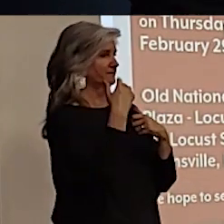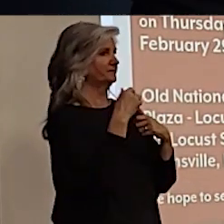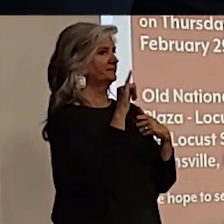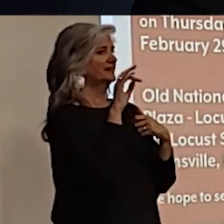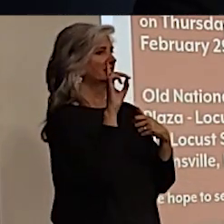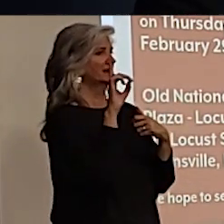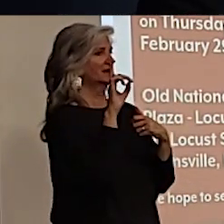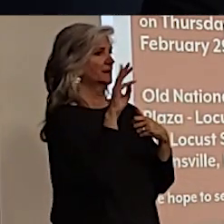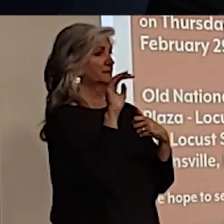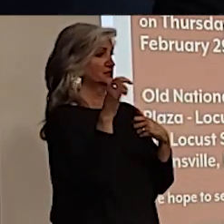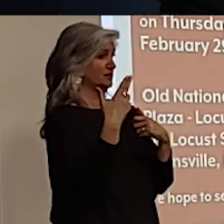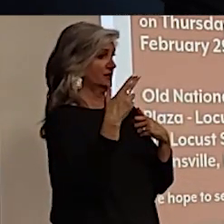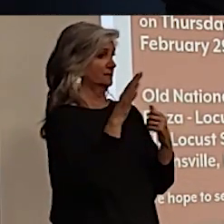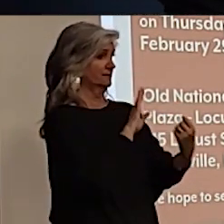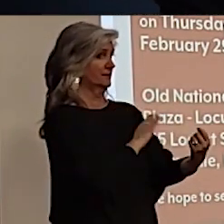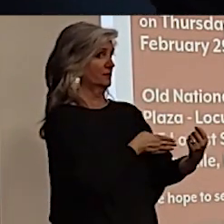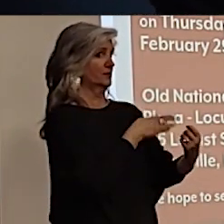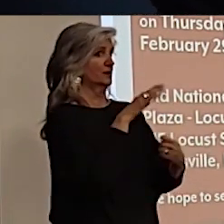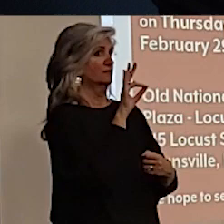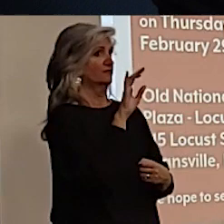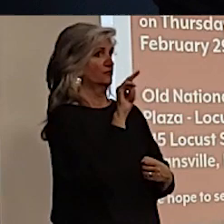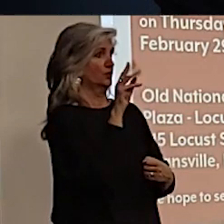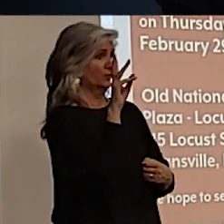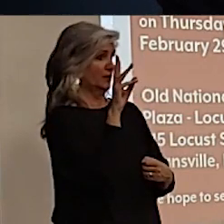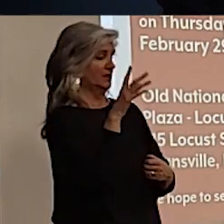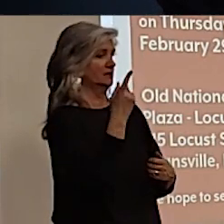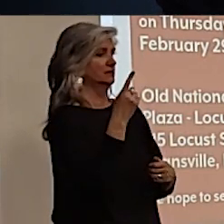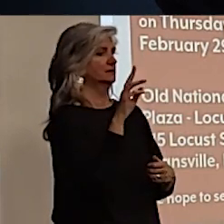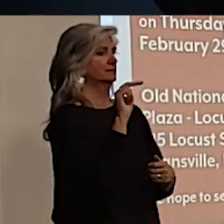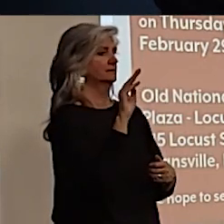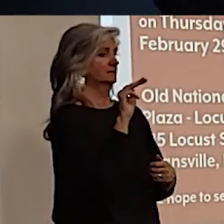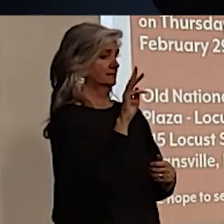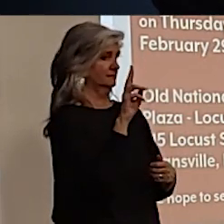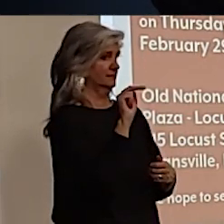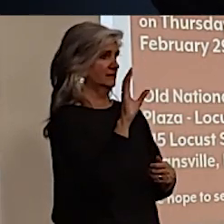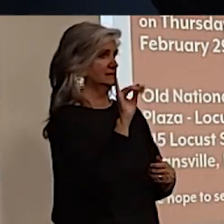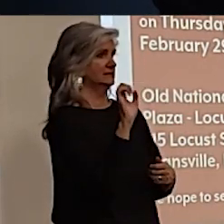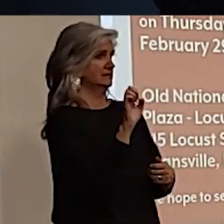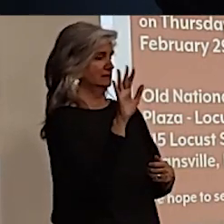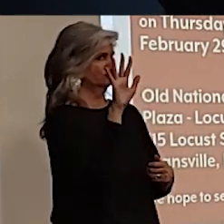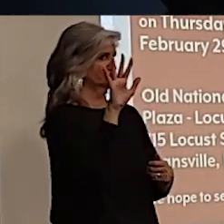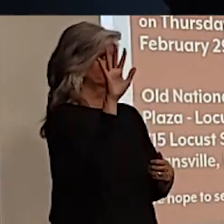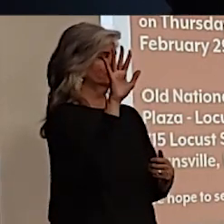Indiana Michigan Power, Fort Wayne Chubb, and Muncie area. And